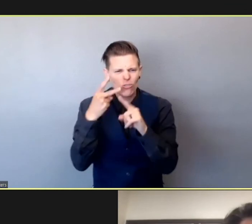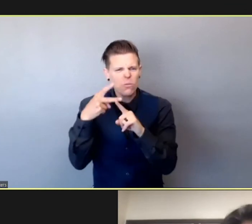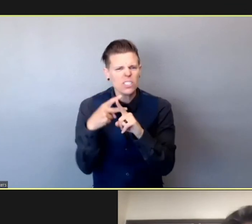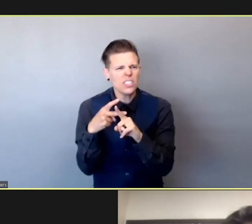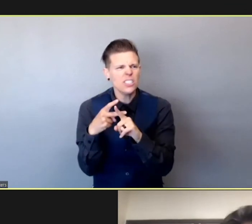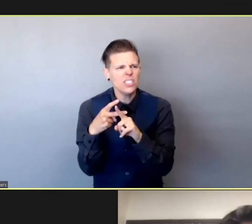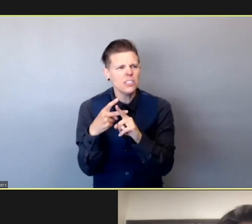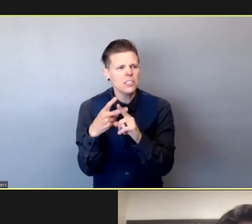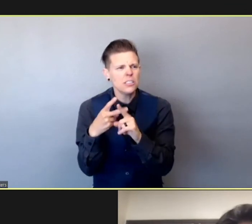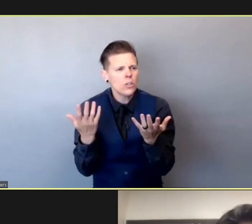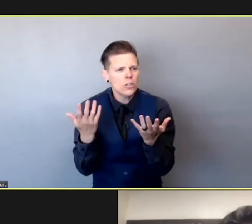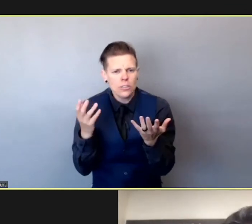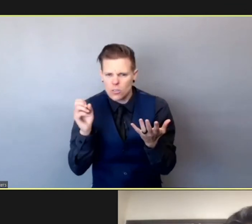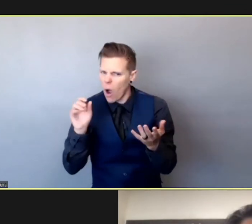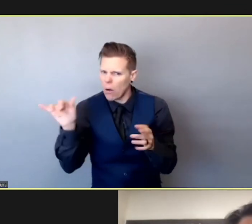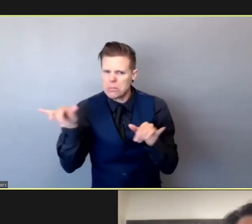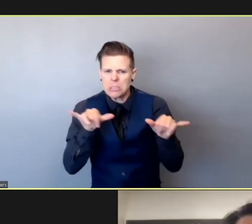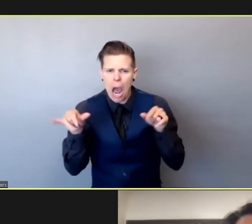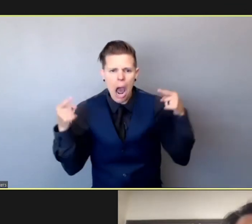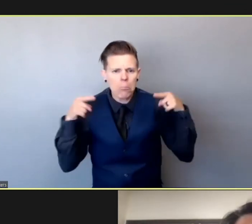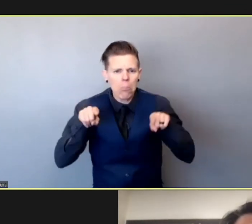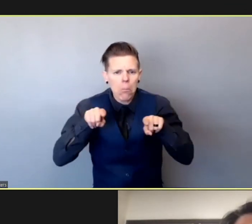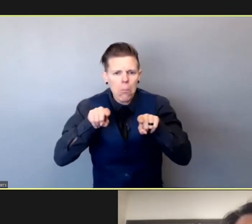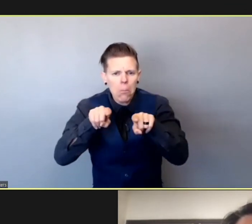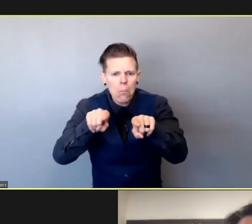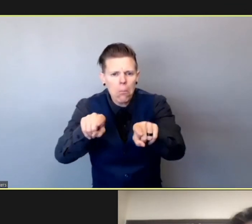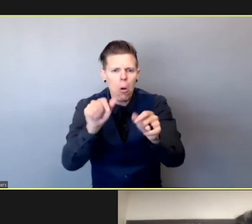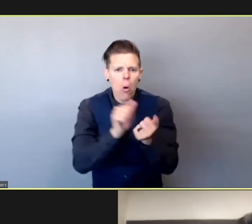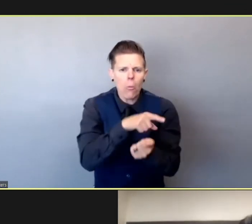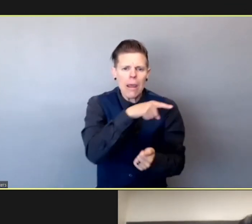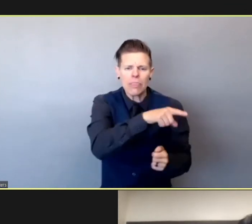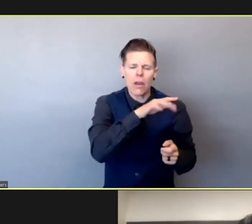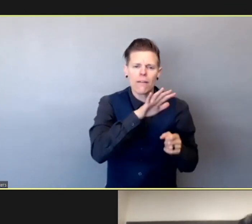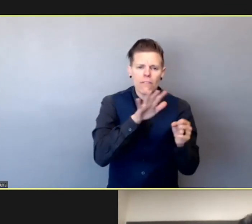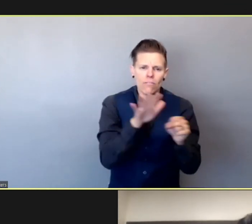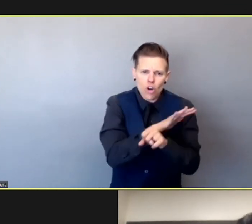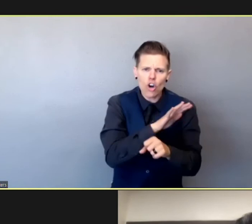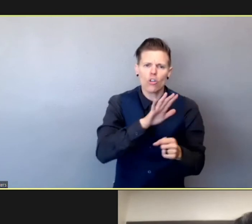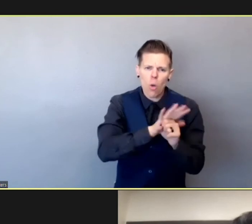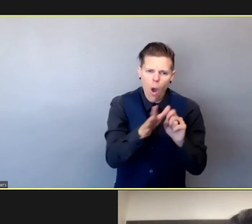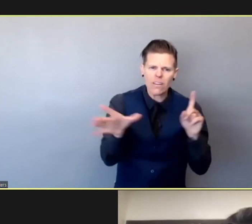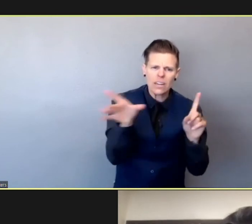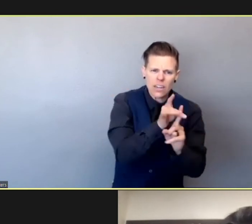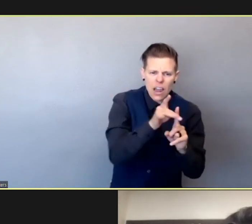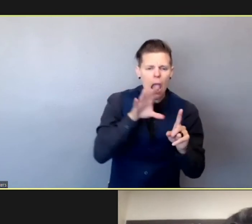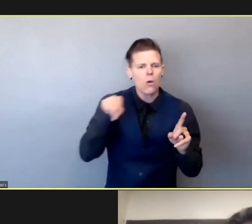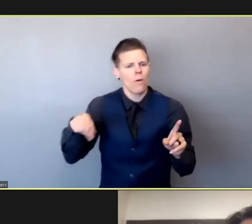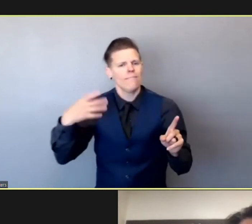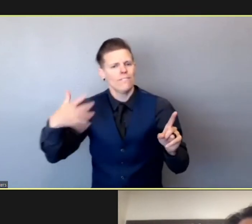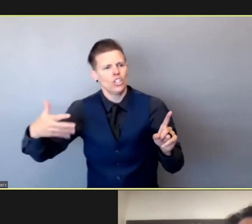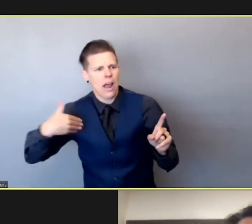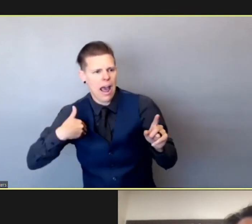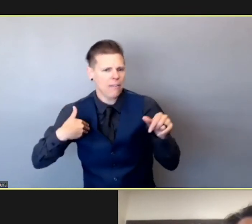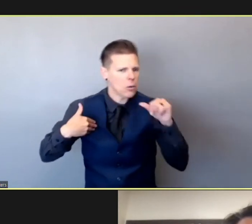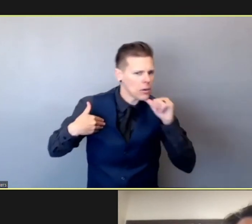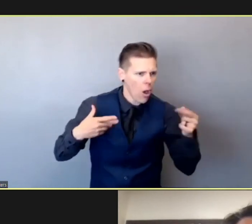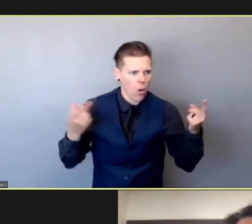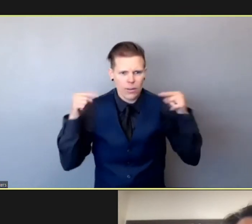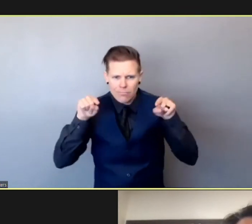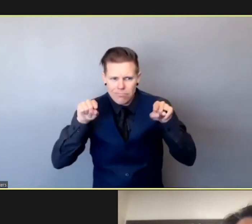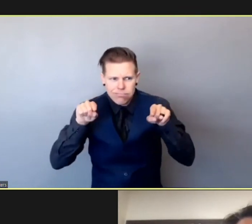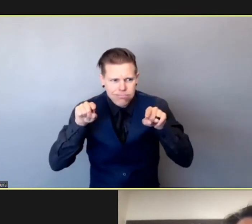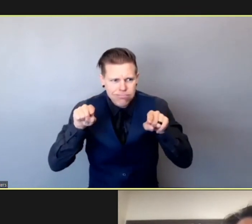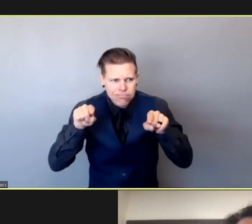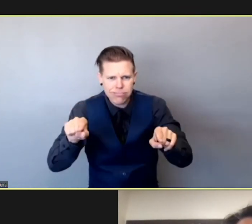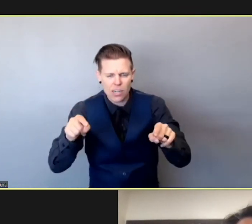So we're looking at studying that data, and they're running some numbers now. What do those vaccine